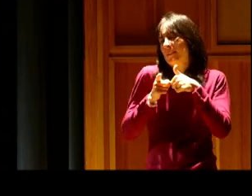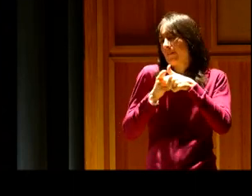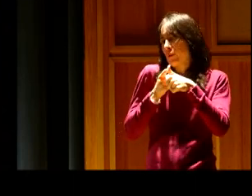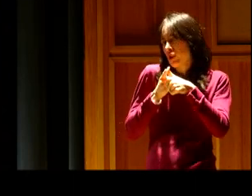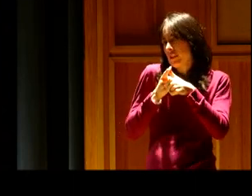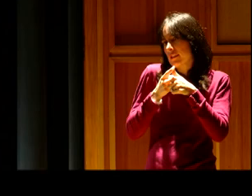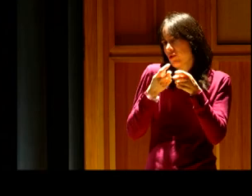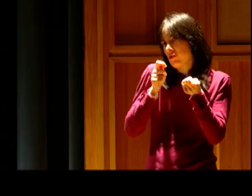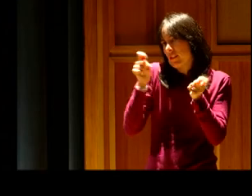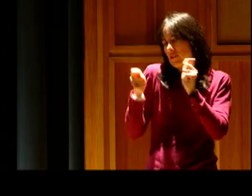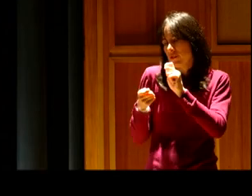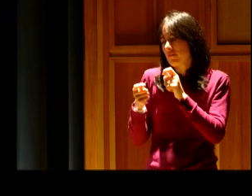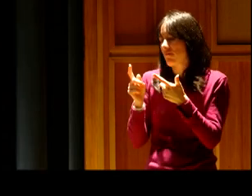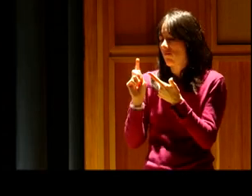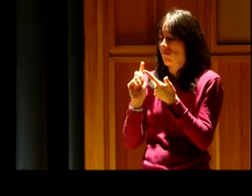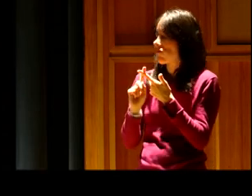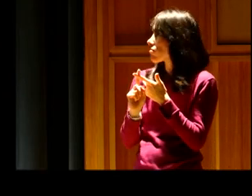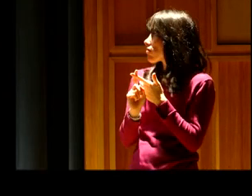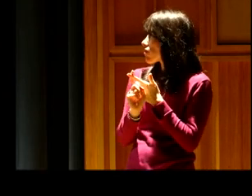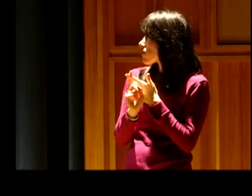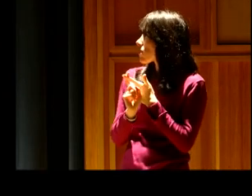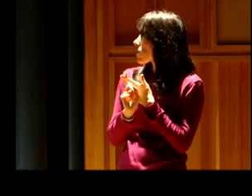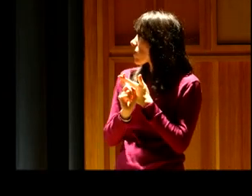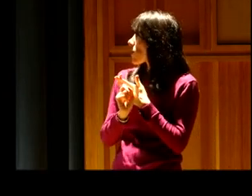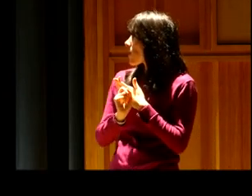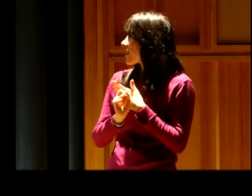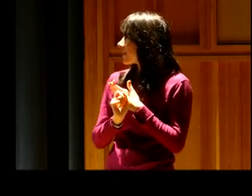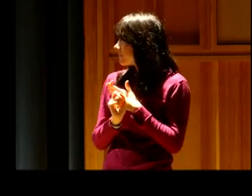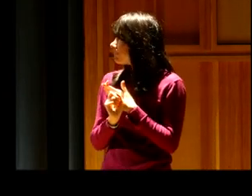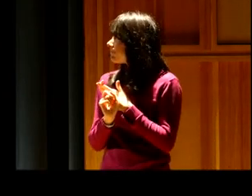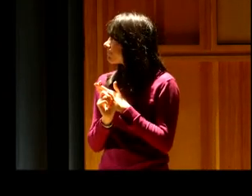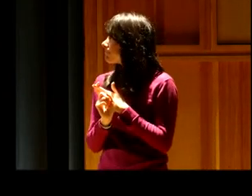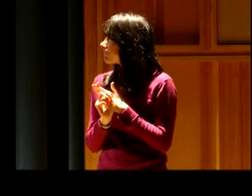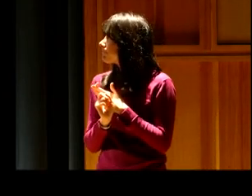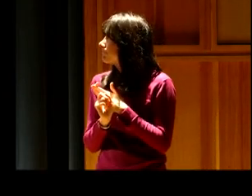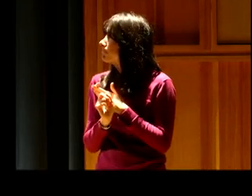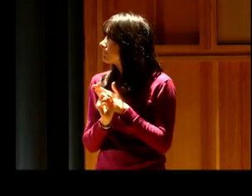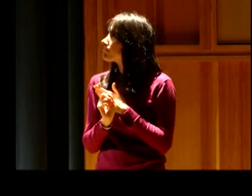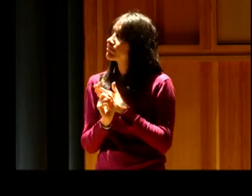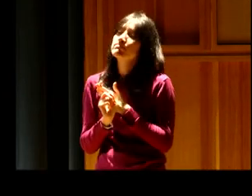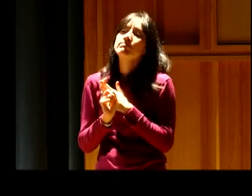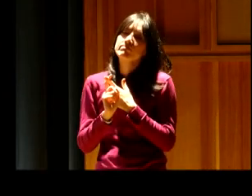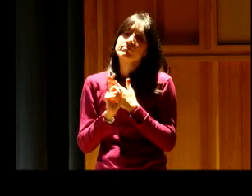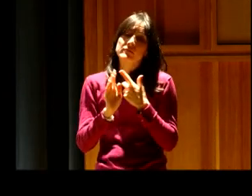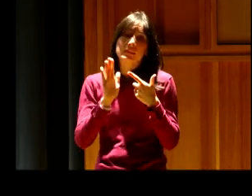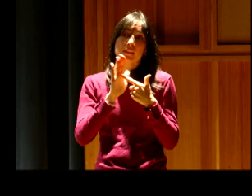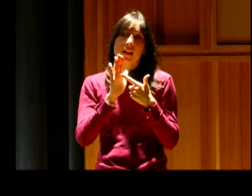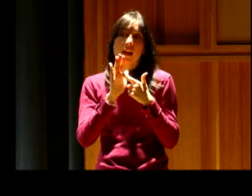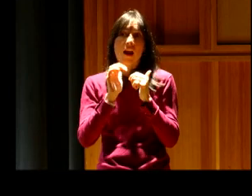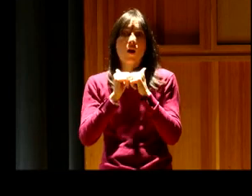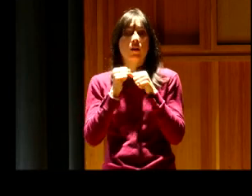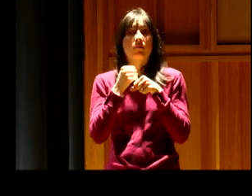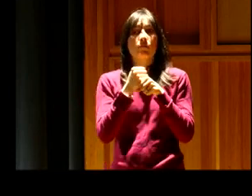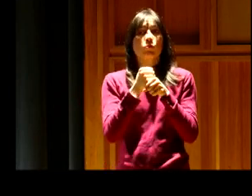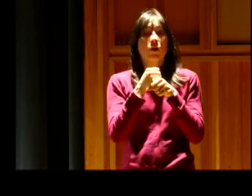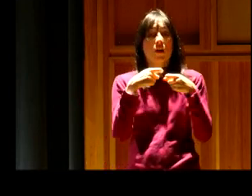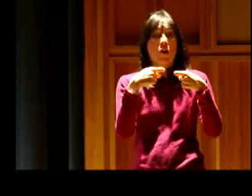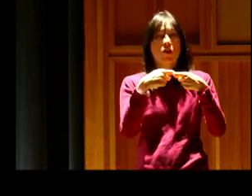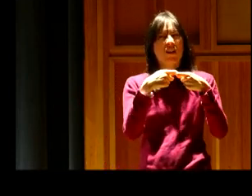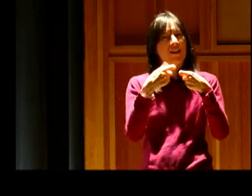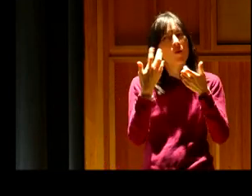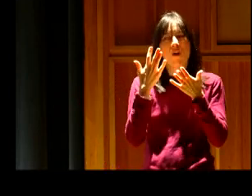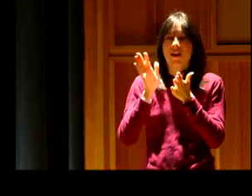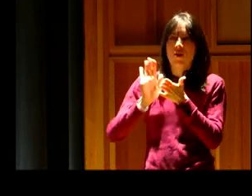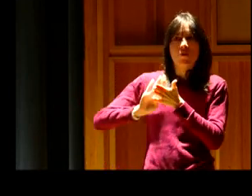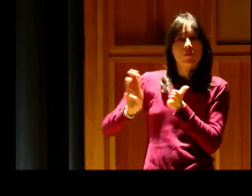The second is to get carbon out of the electric generating system. So today,